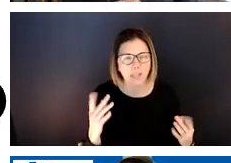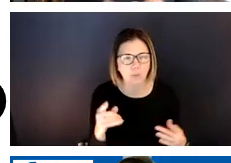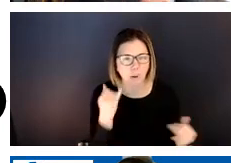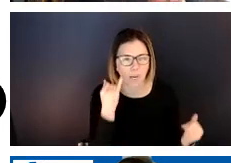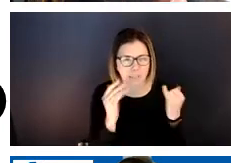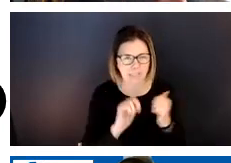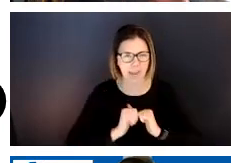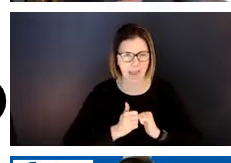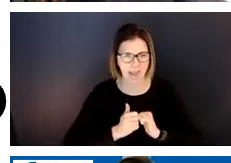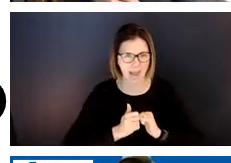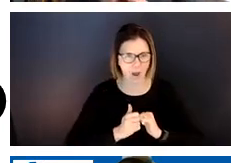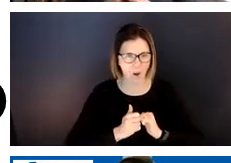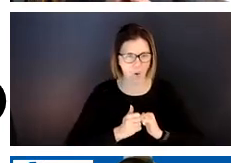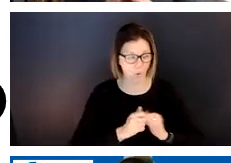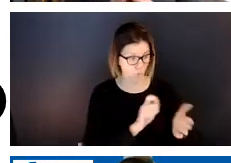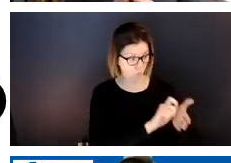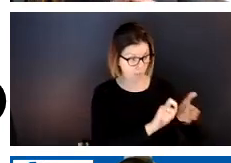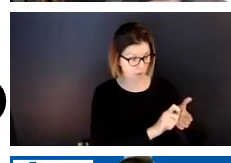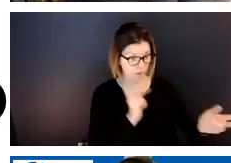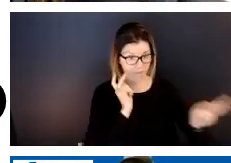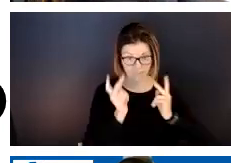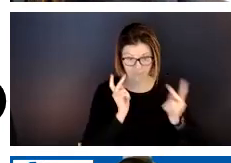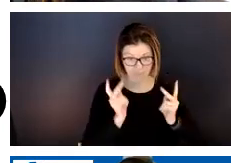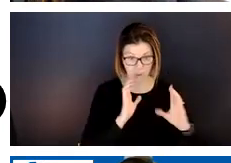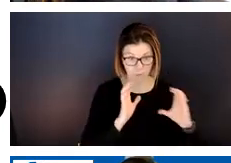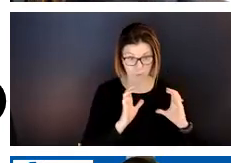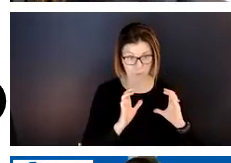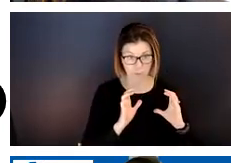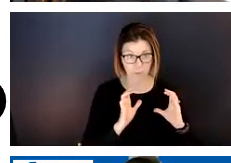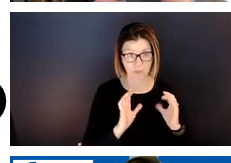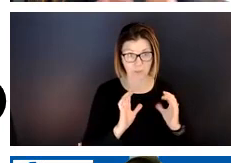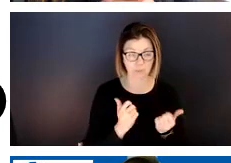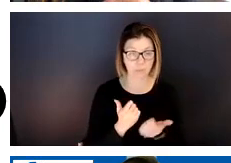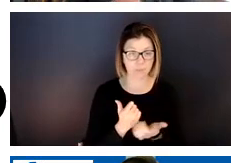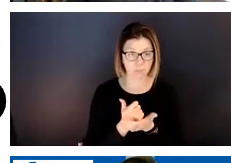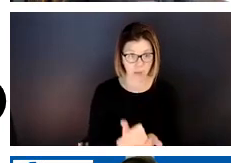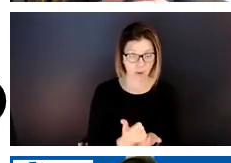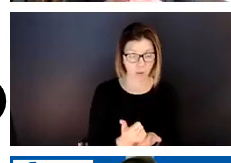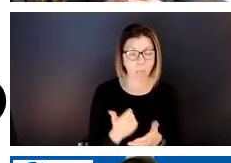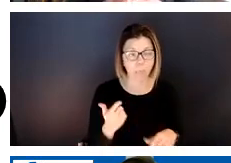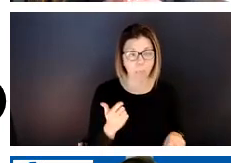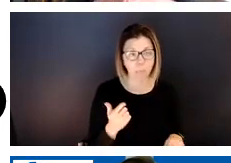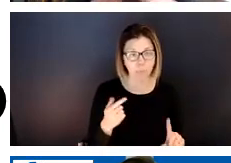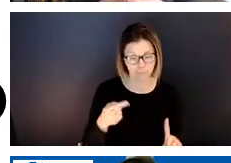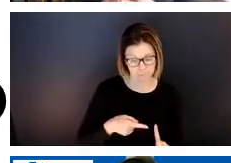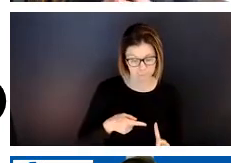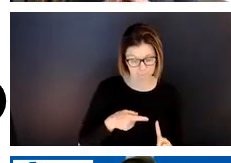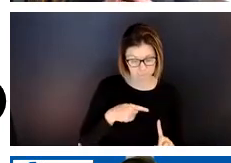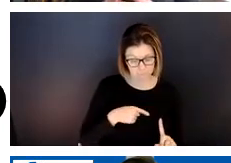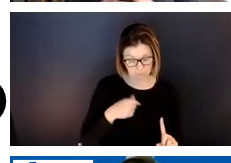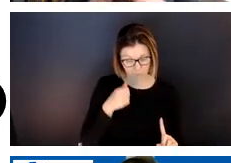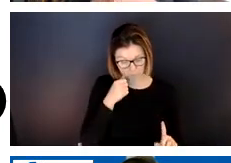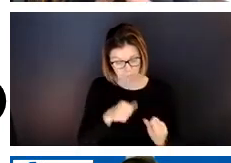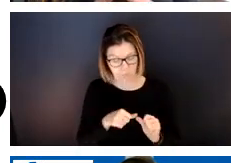of how written or visual communication can play out, but at its core, keep in